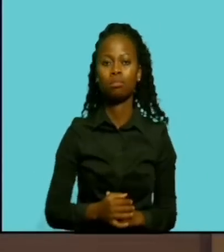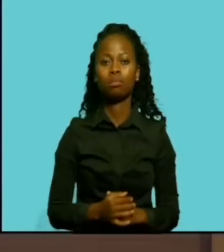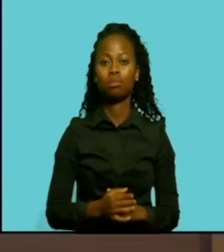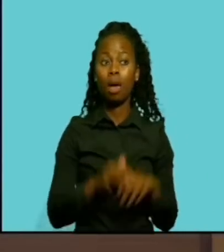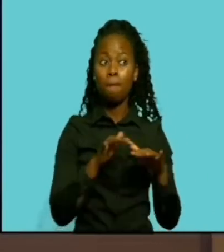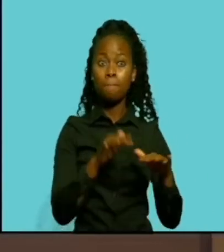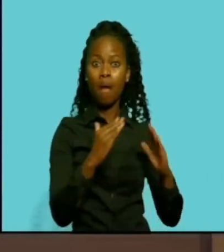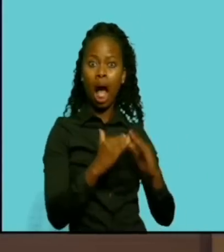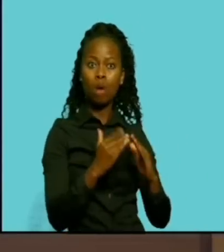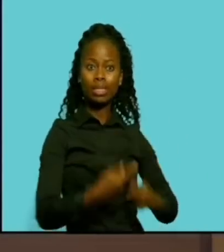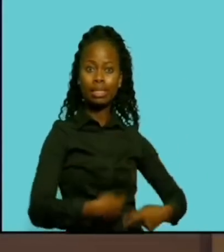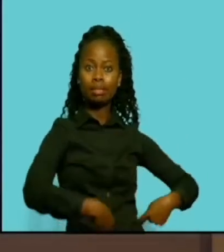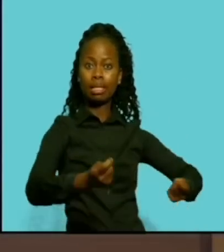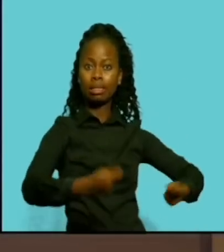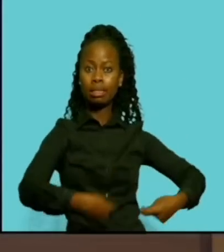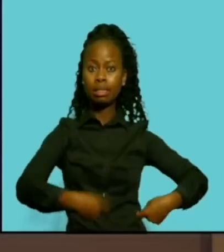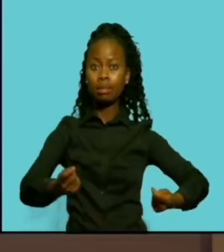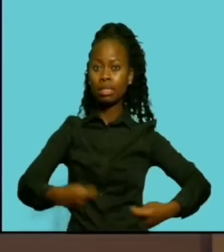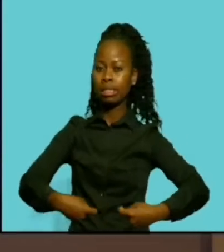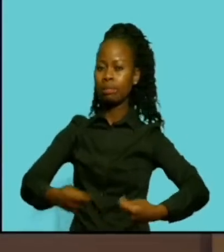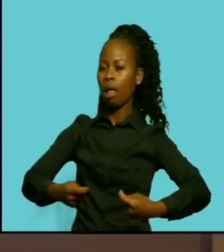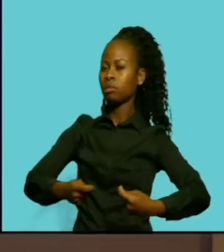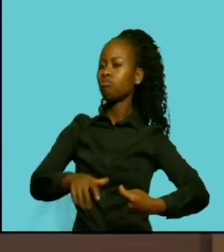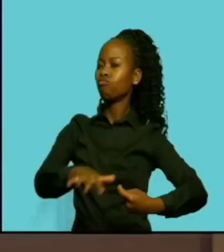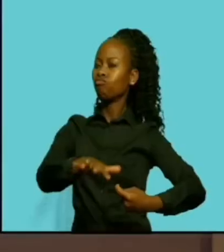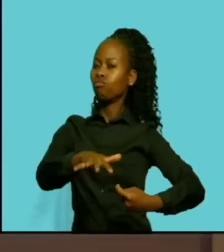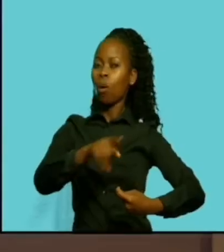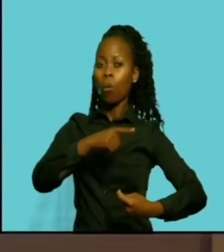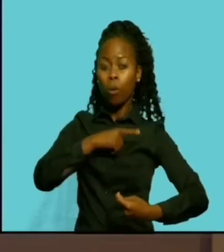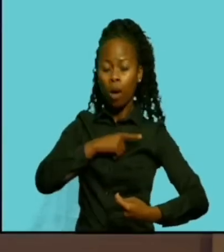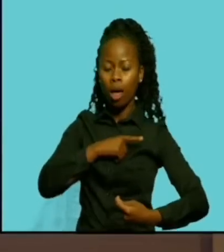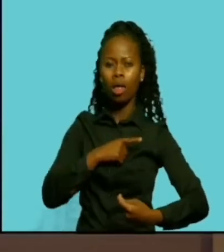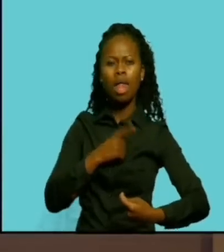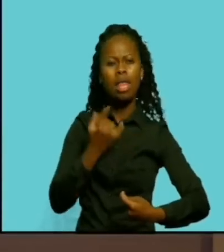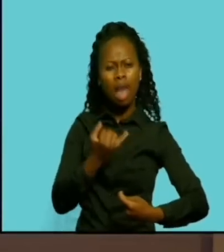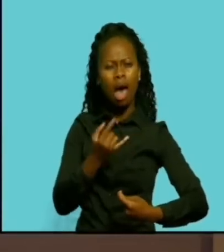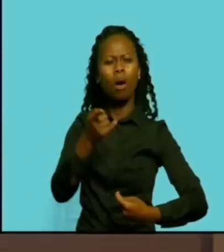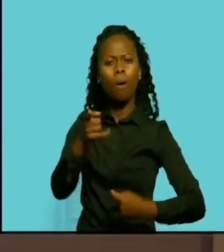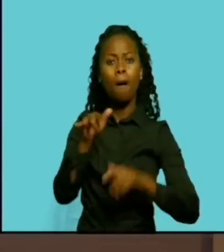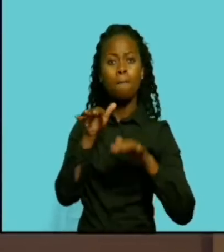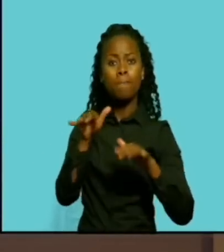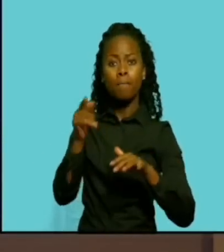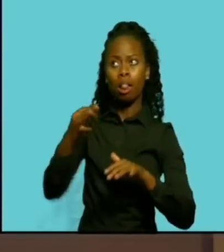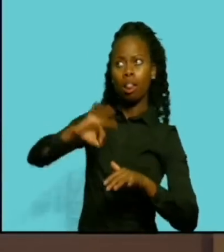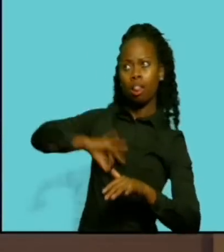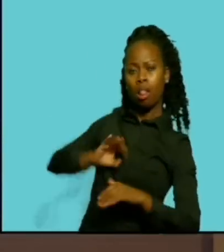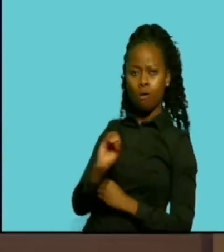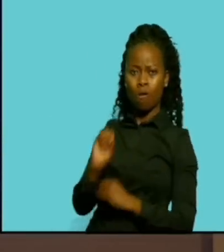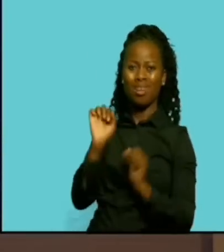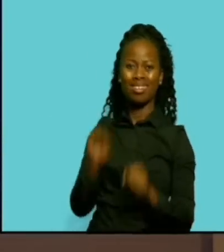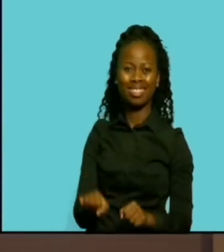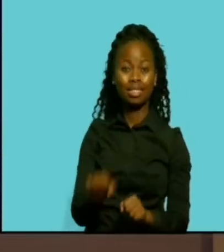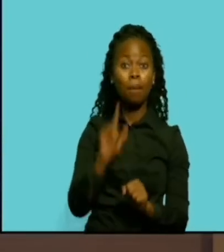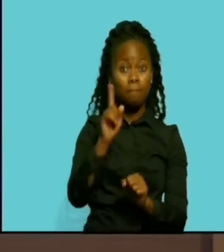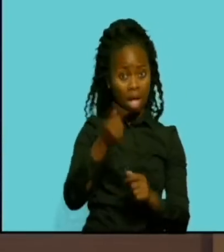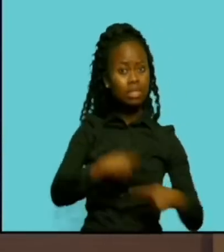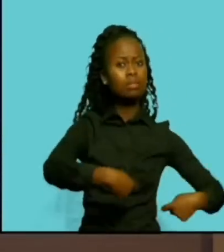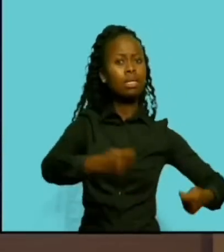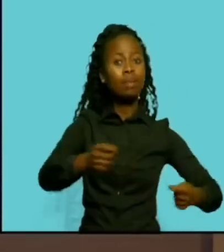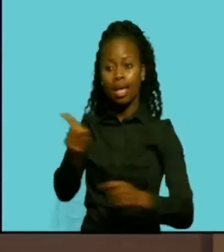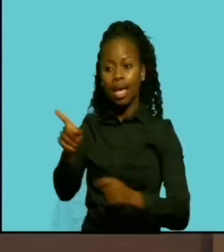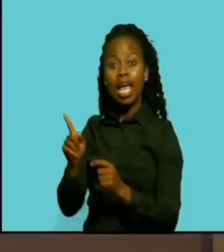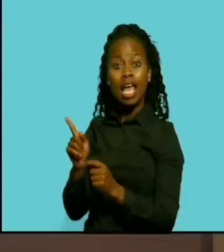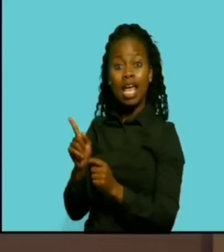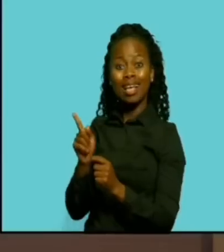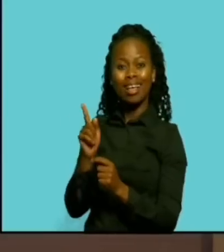of good growth in disposable income, rising asset prices, and low interest rates. Private